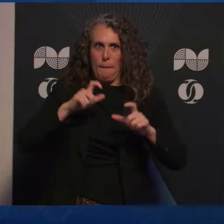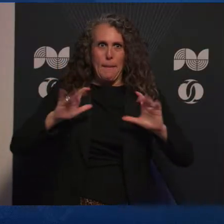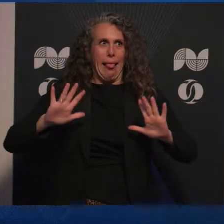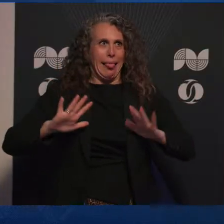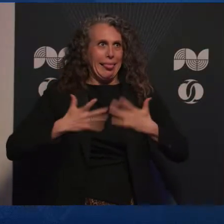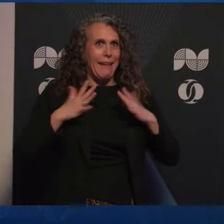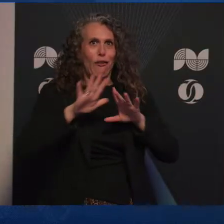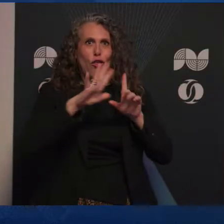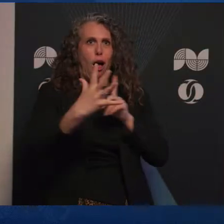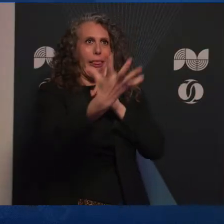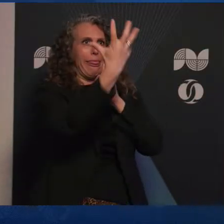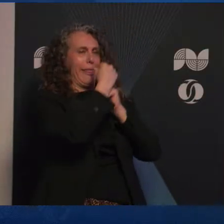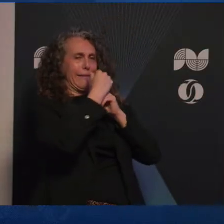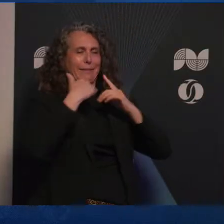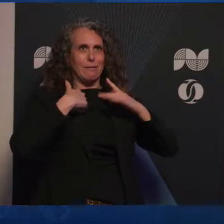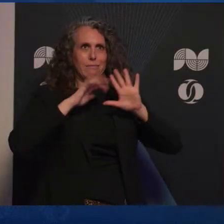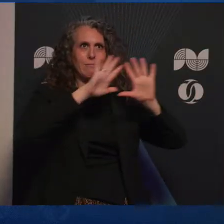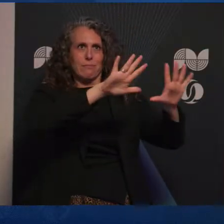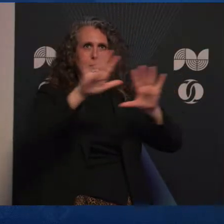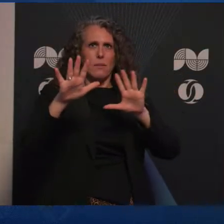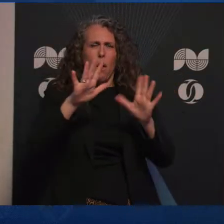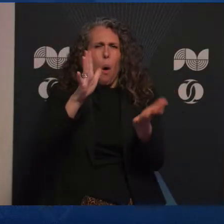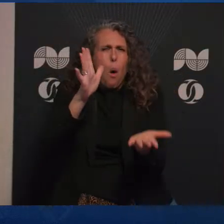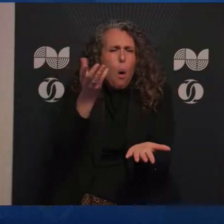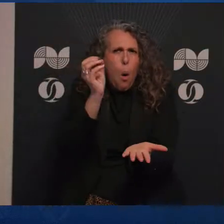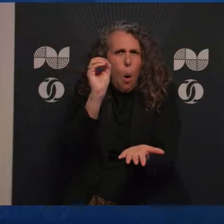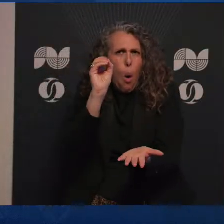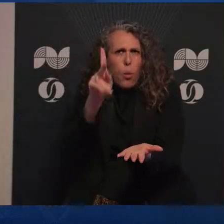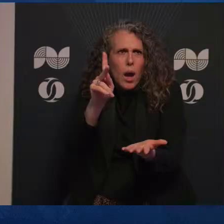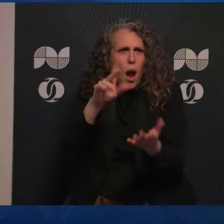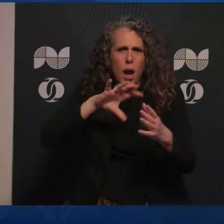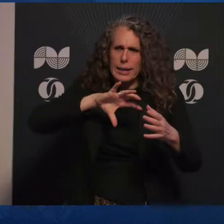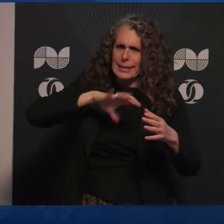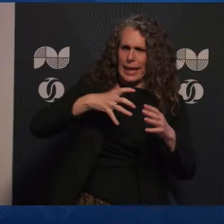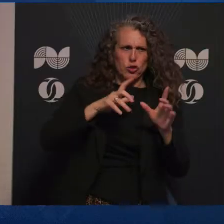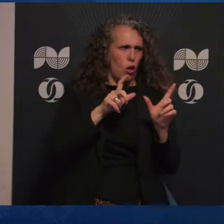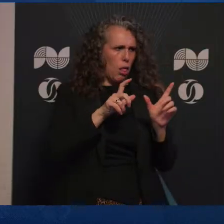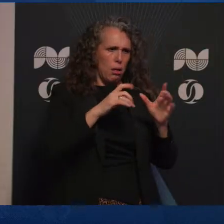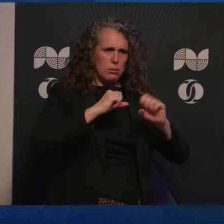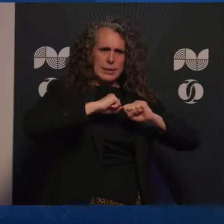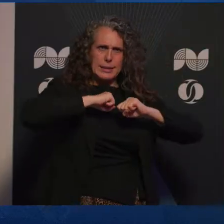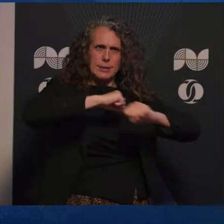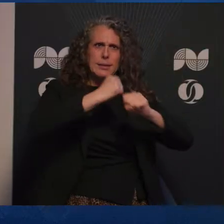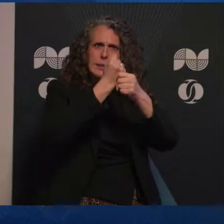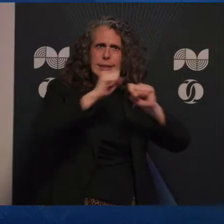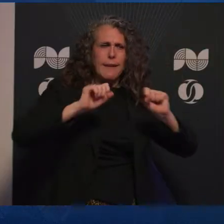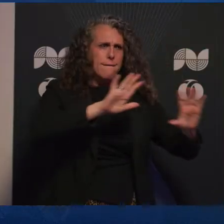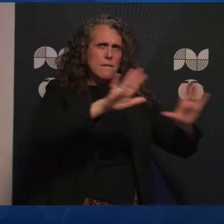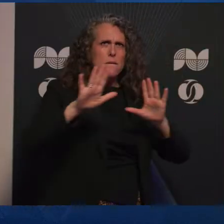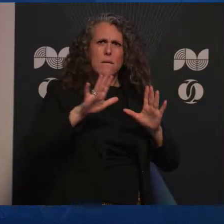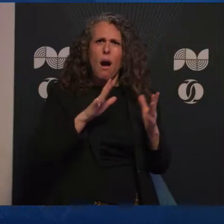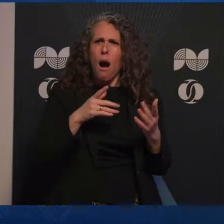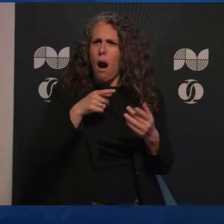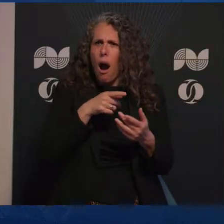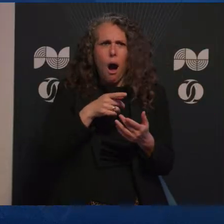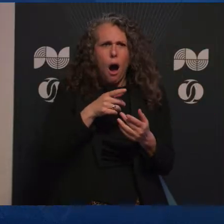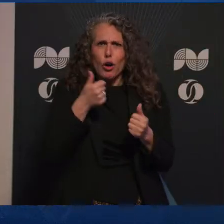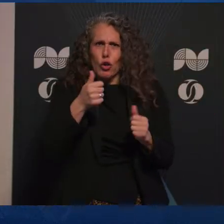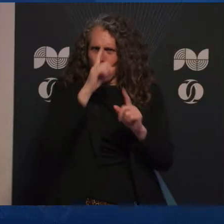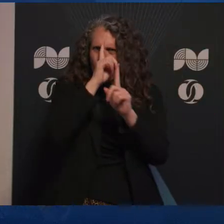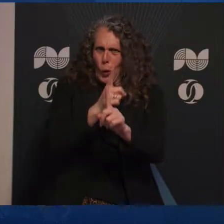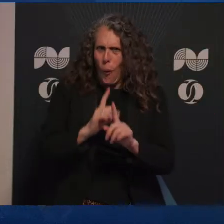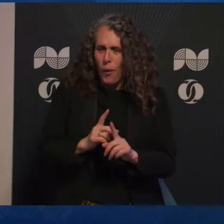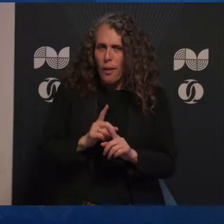And in principle, that's fine, because national security is a legitimate objective. There are just two problems. One is there are